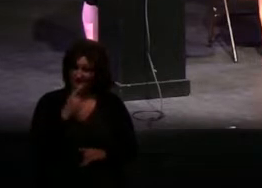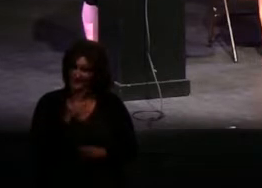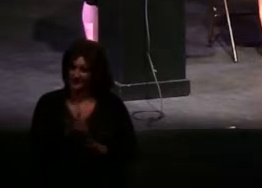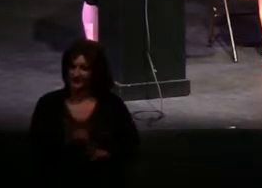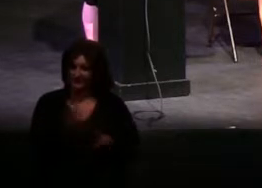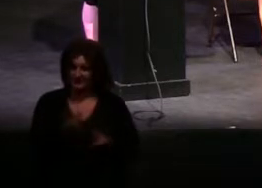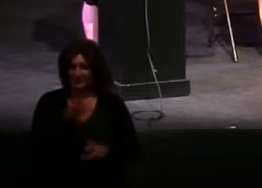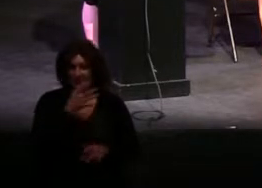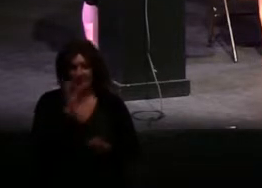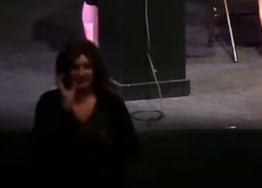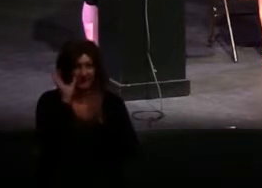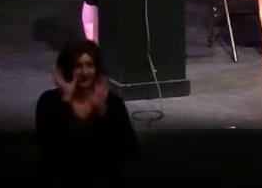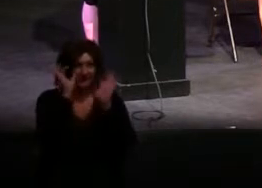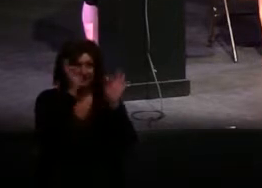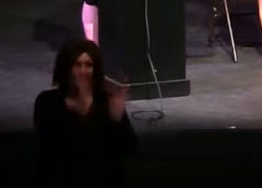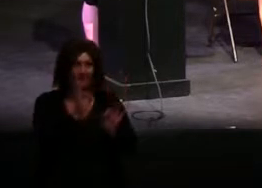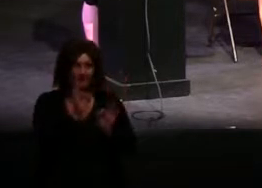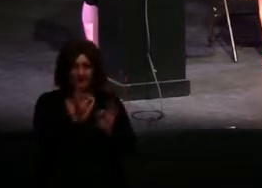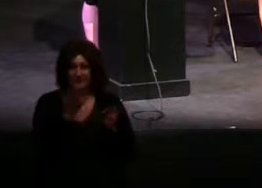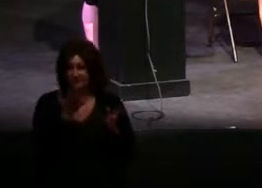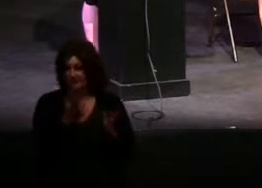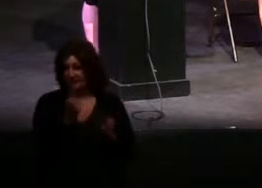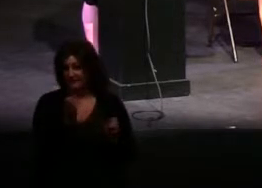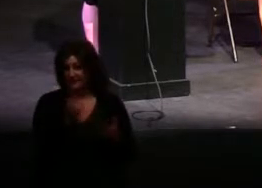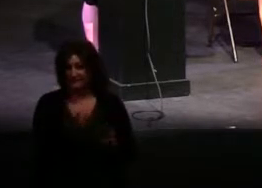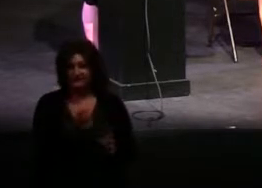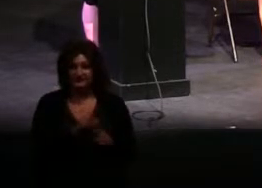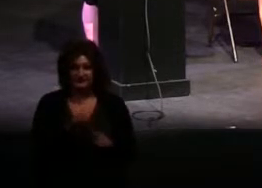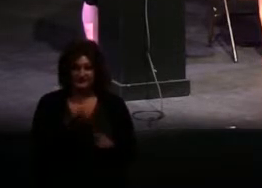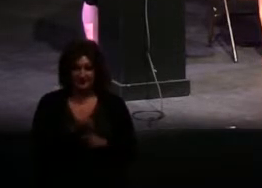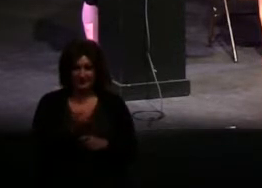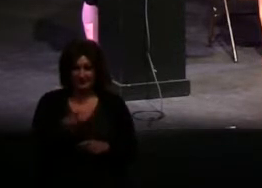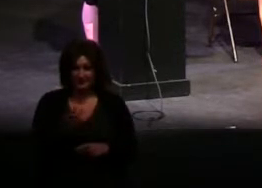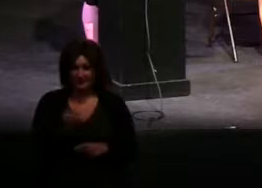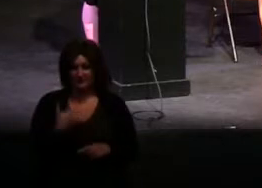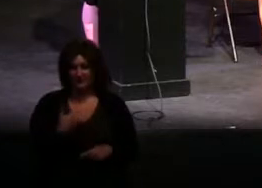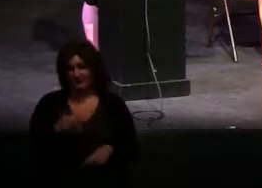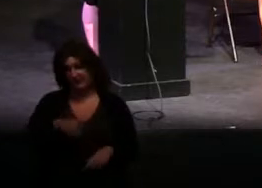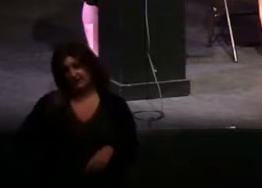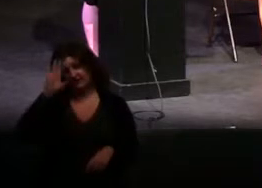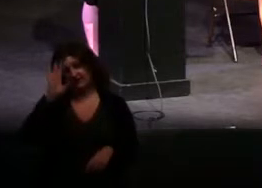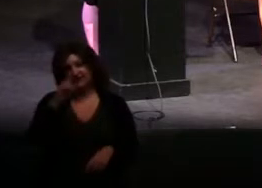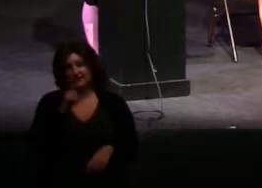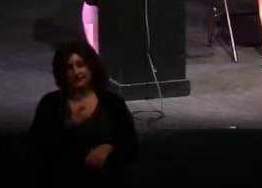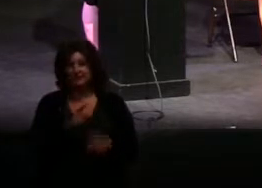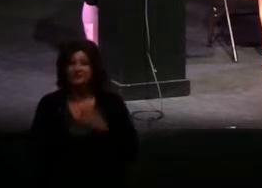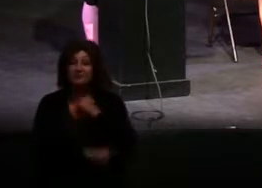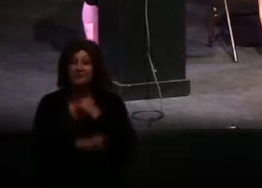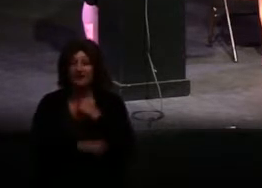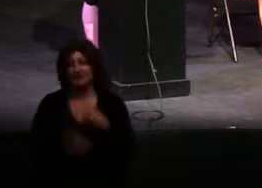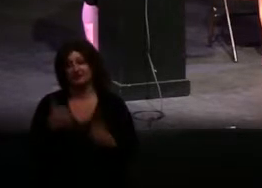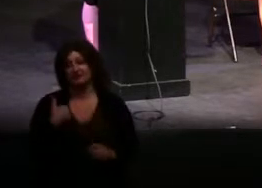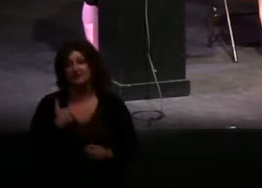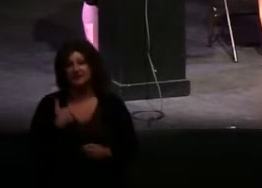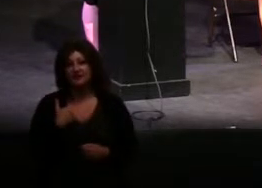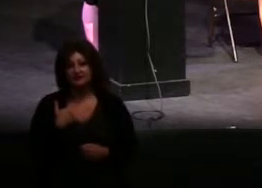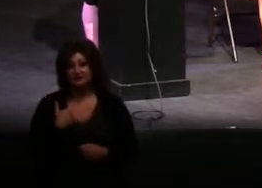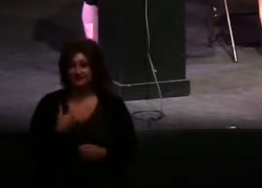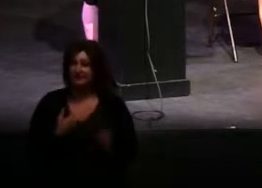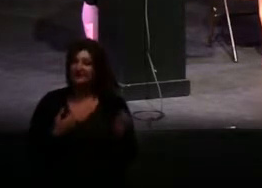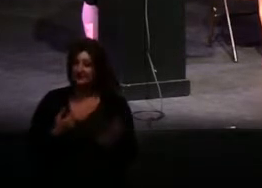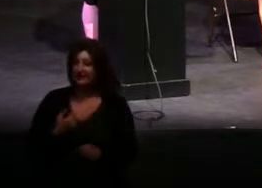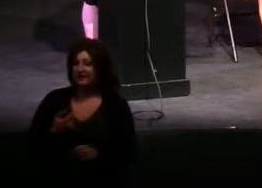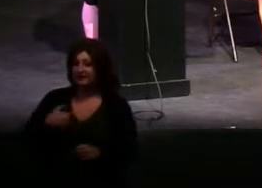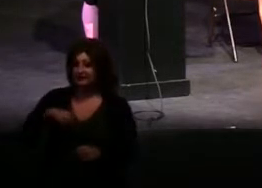Mother rolled her eyes. "What a corny joke." Judy feigned fainting and said, "You punish me." Yes,